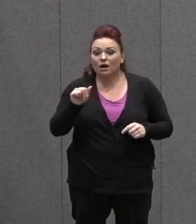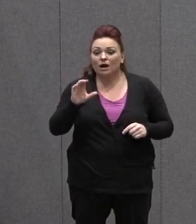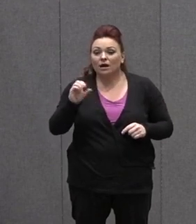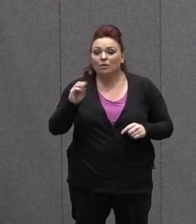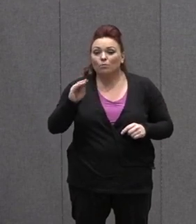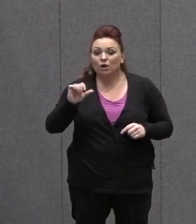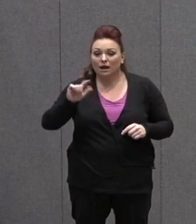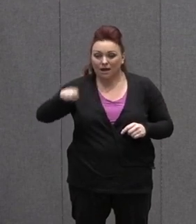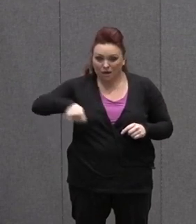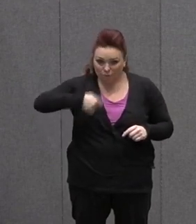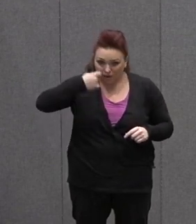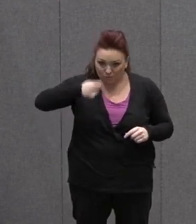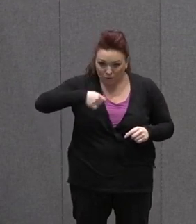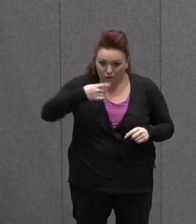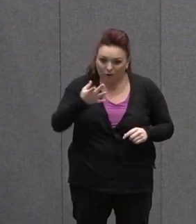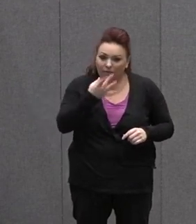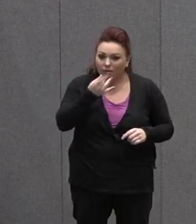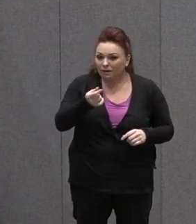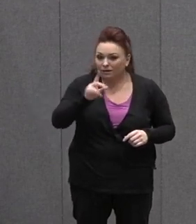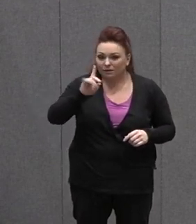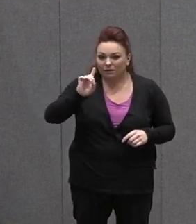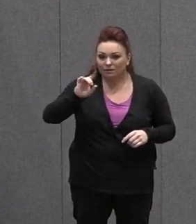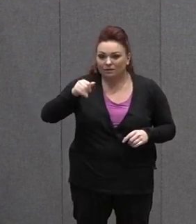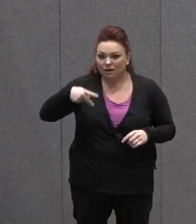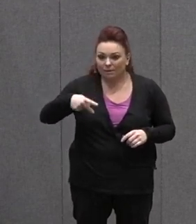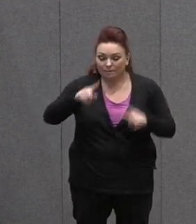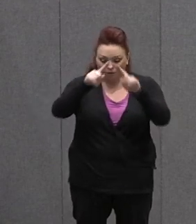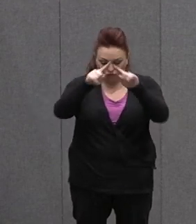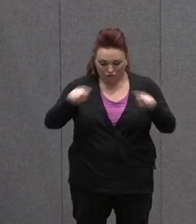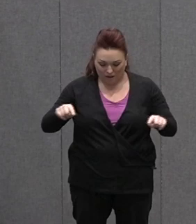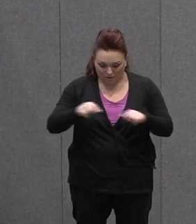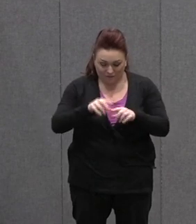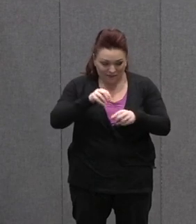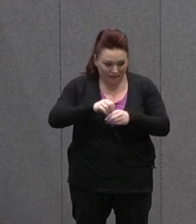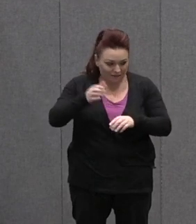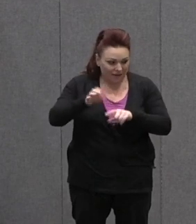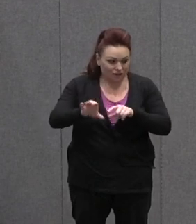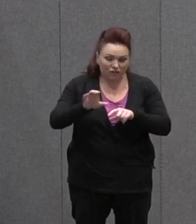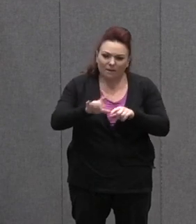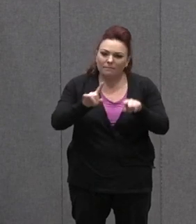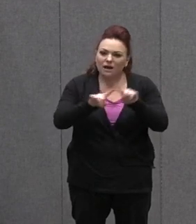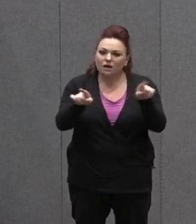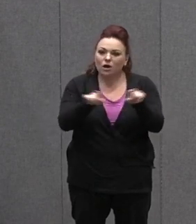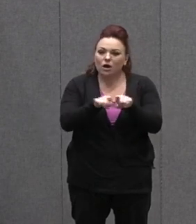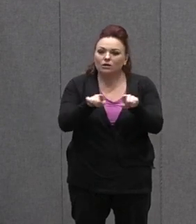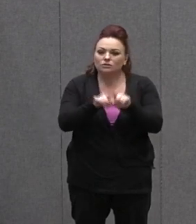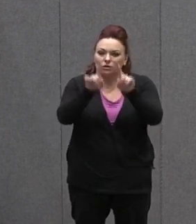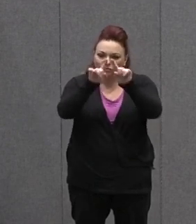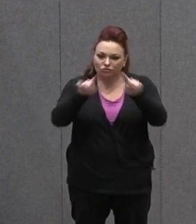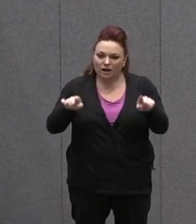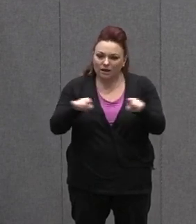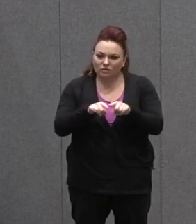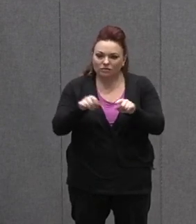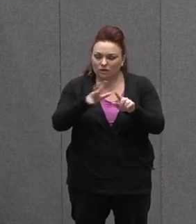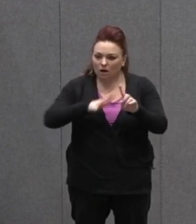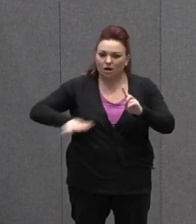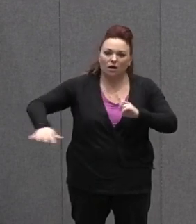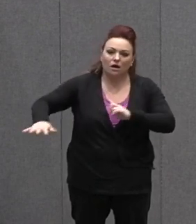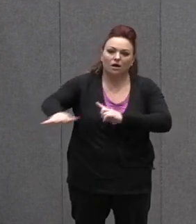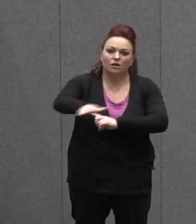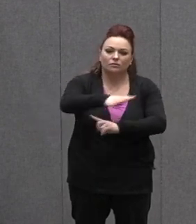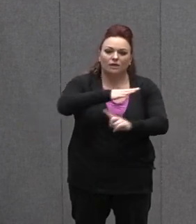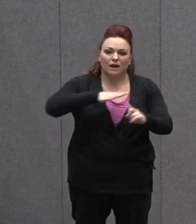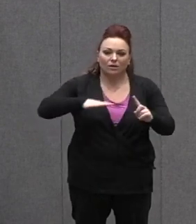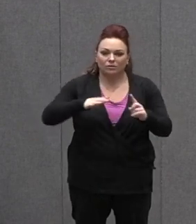dips. I see so many triangles. I see triangles in the chips, but also triangles all around.